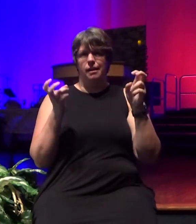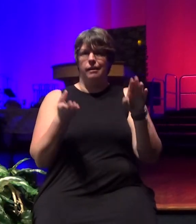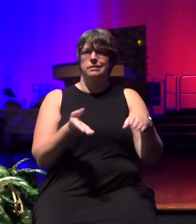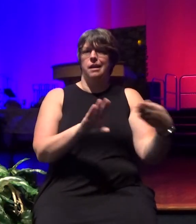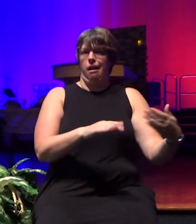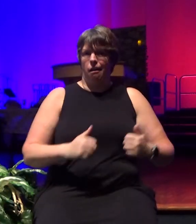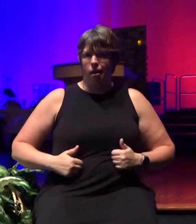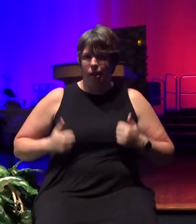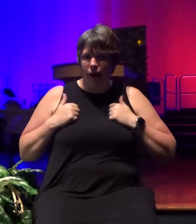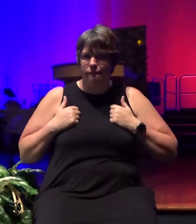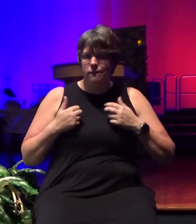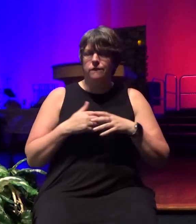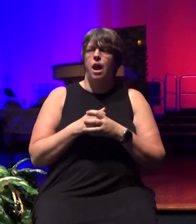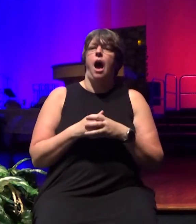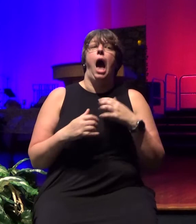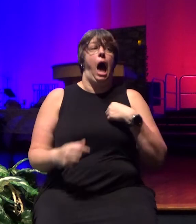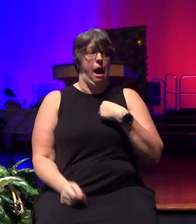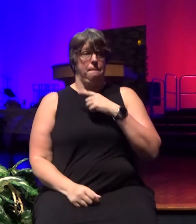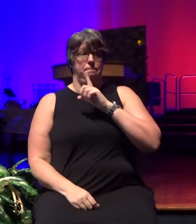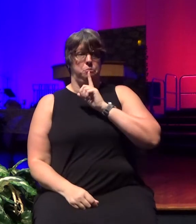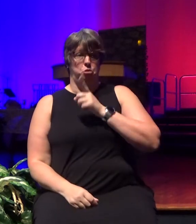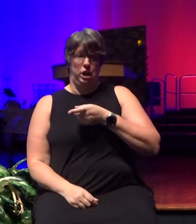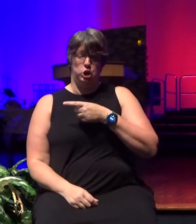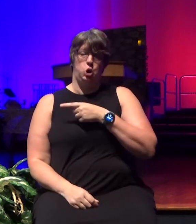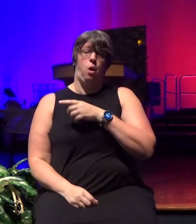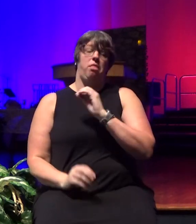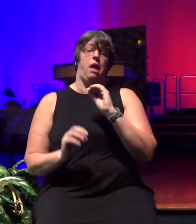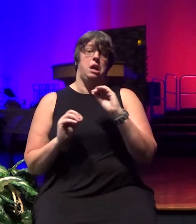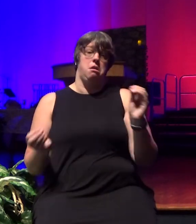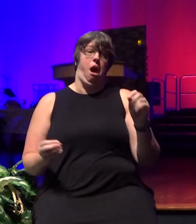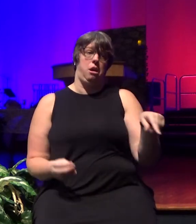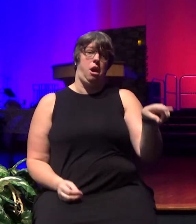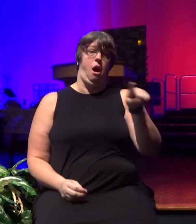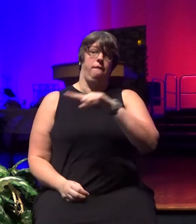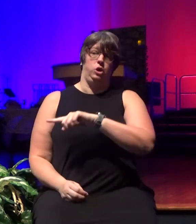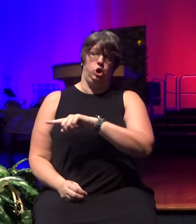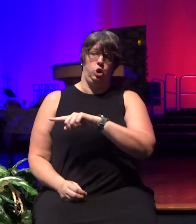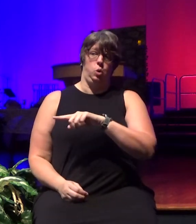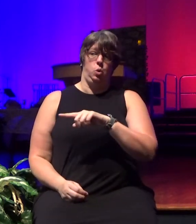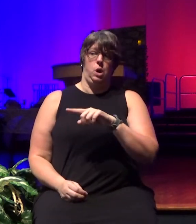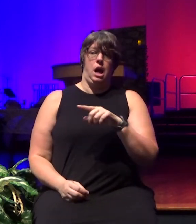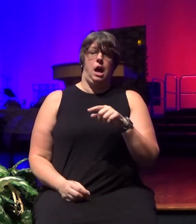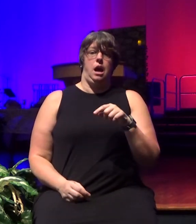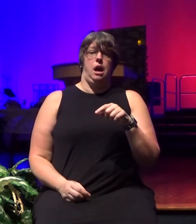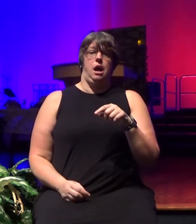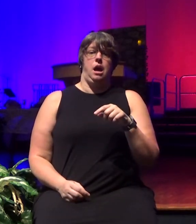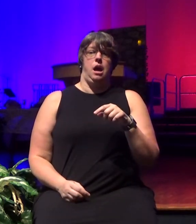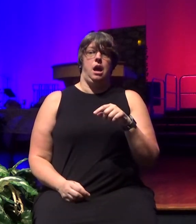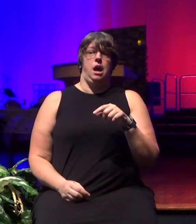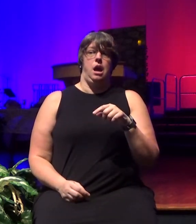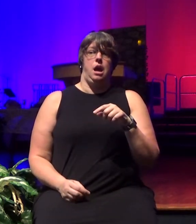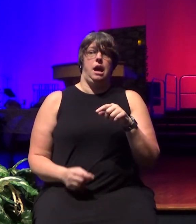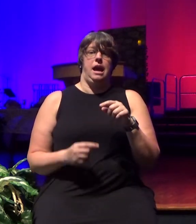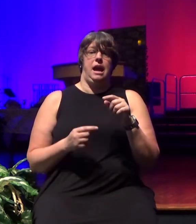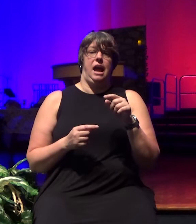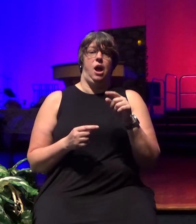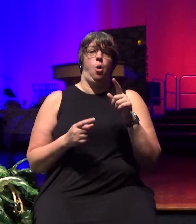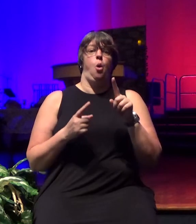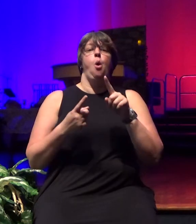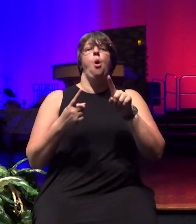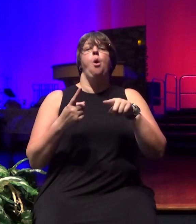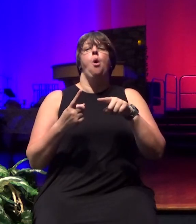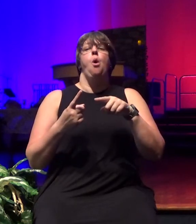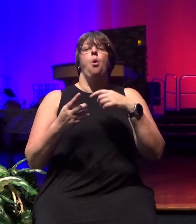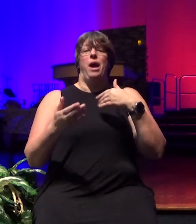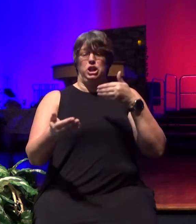that none of you, as you were standing at the threshold of this lifetime, decided that your entire overarching purpose was to